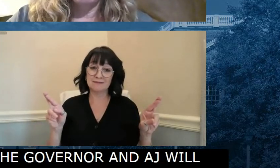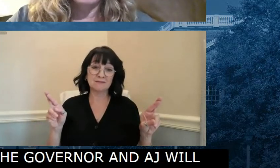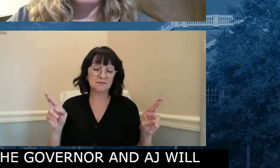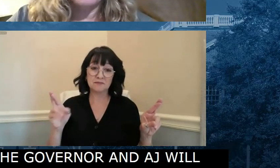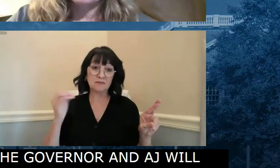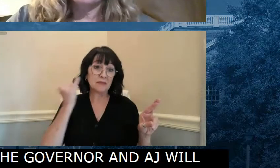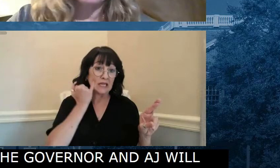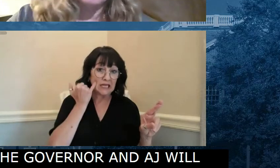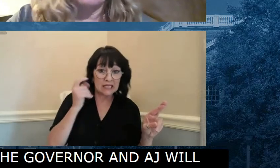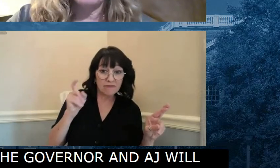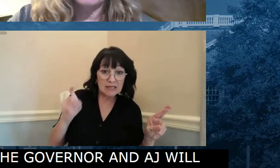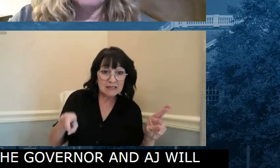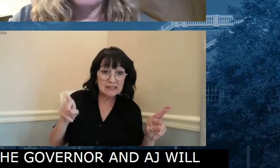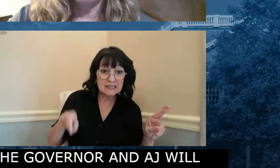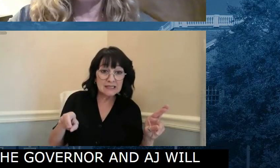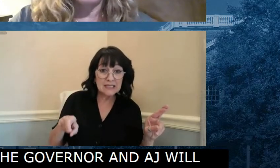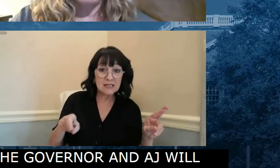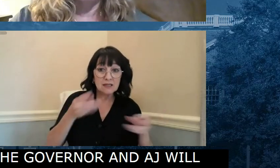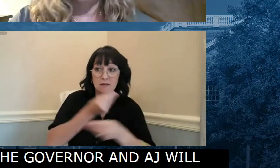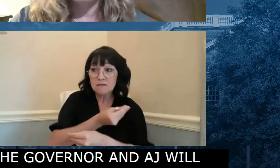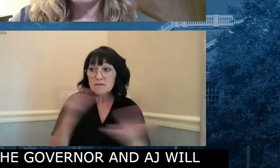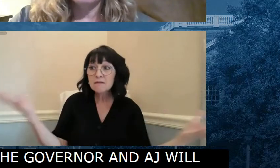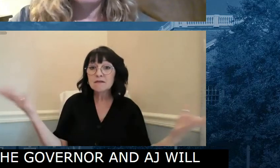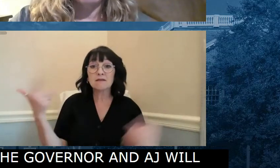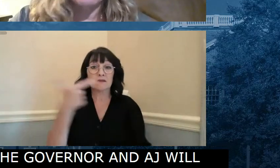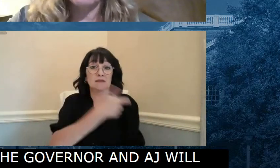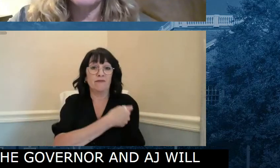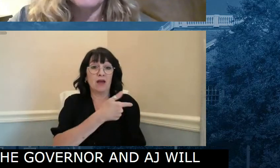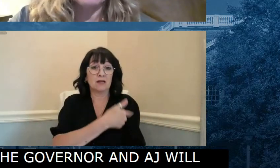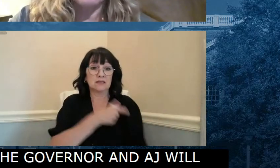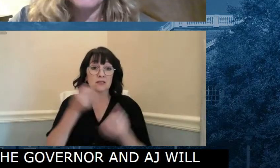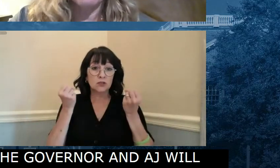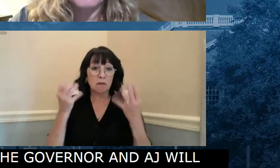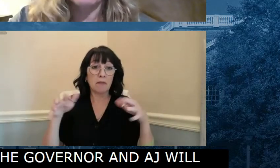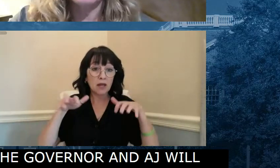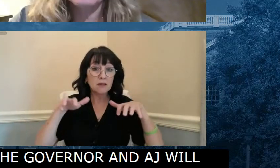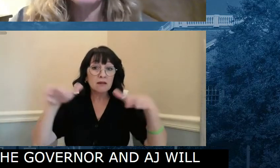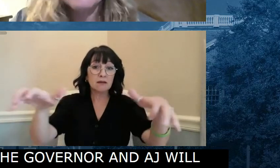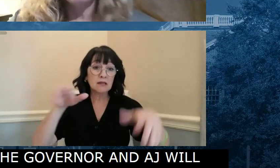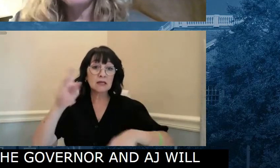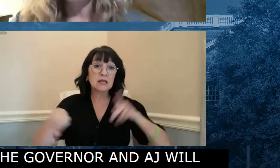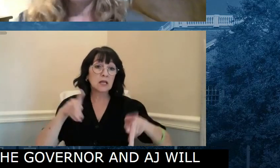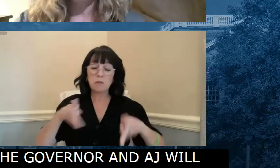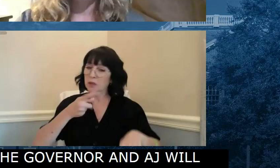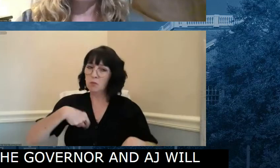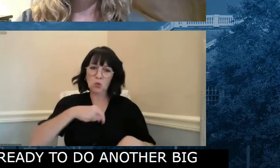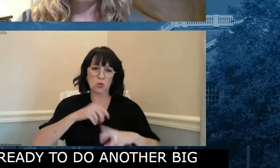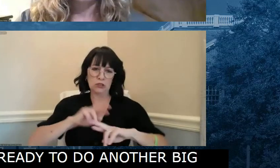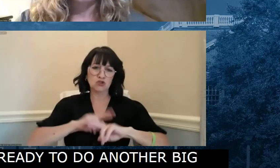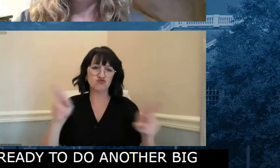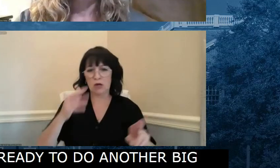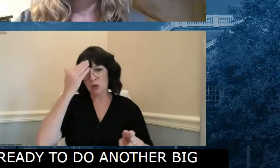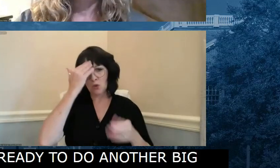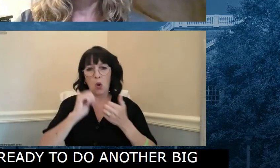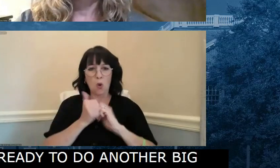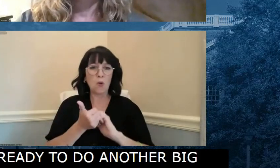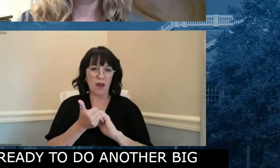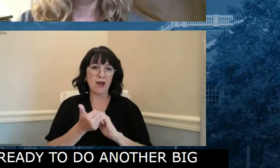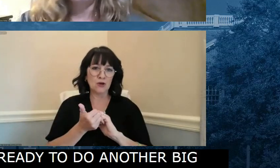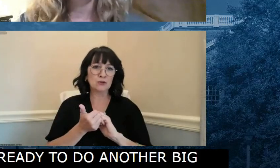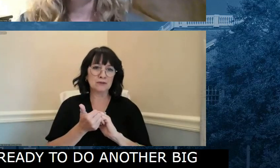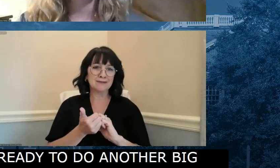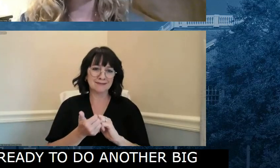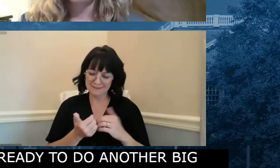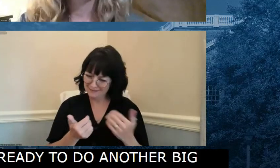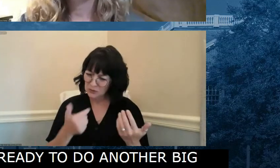another big vaccination campaign if we need to do booster shots for Delawareans. We certainly learned a lot. We know how to do